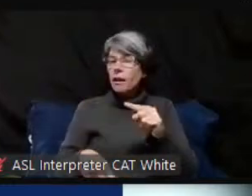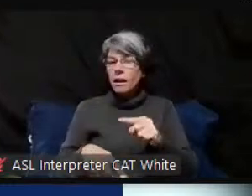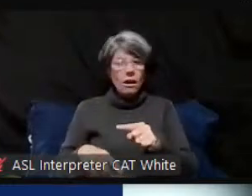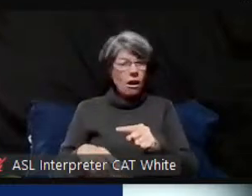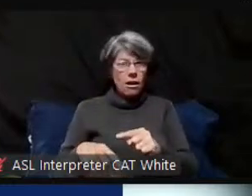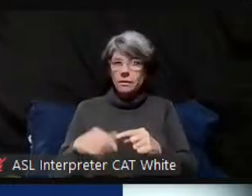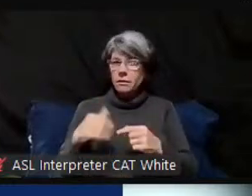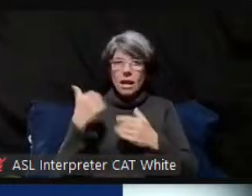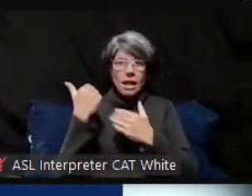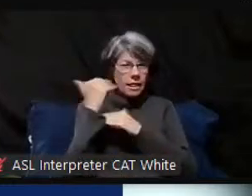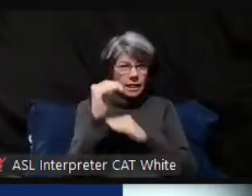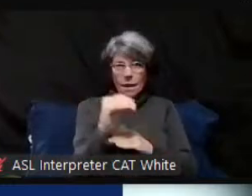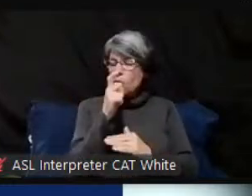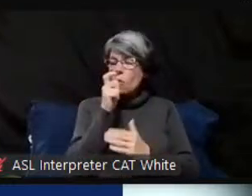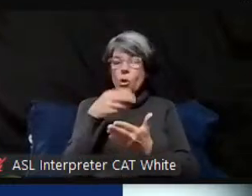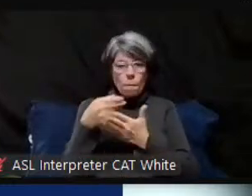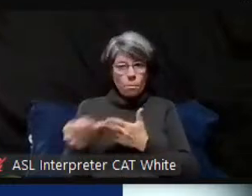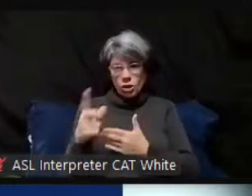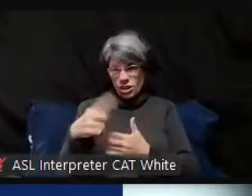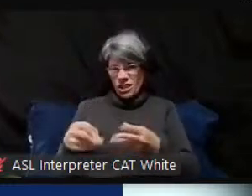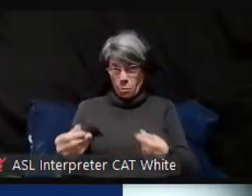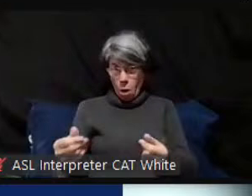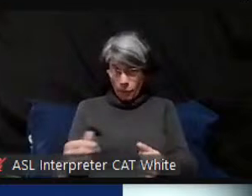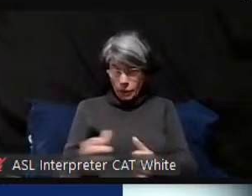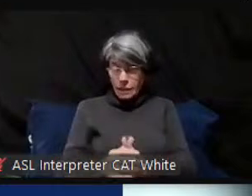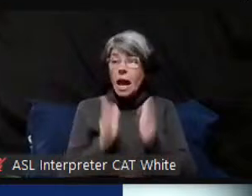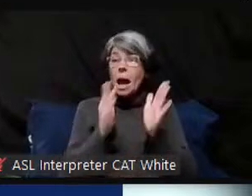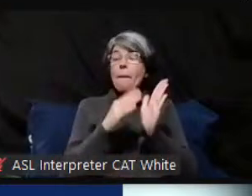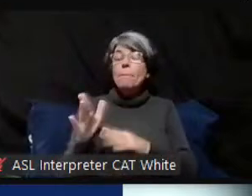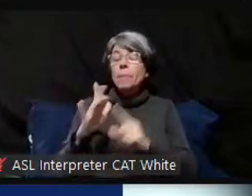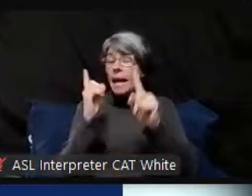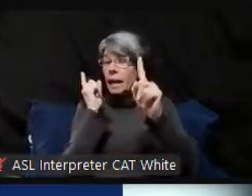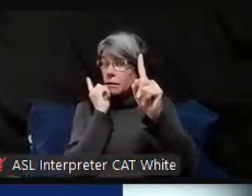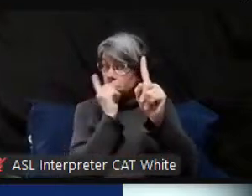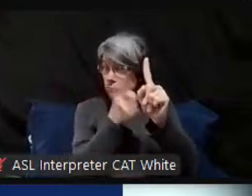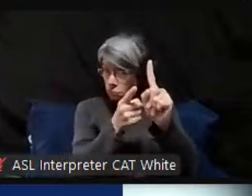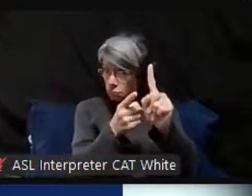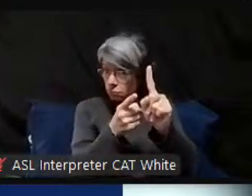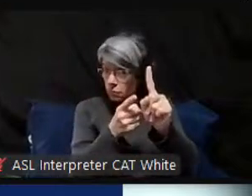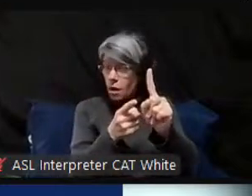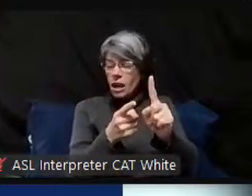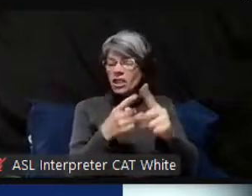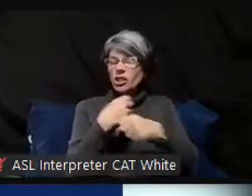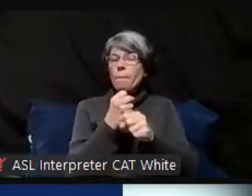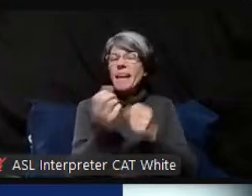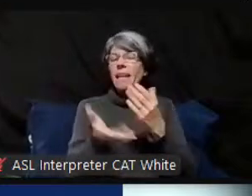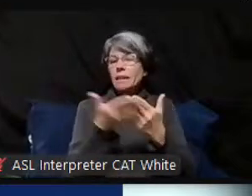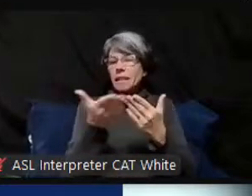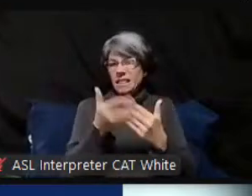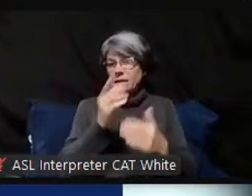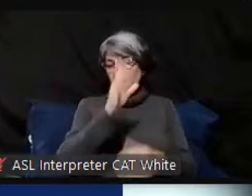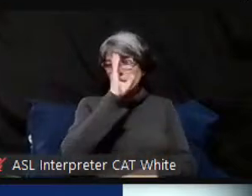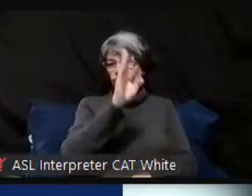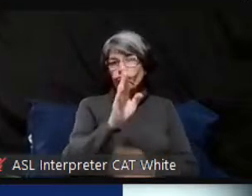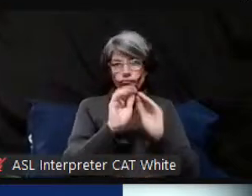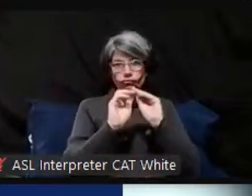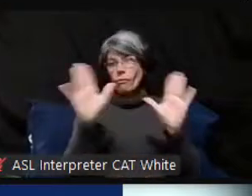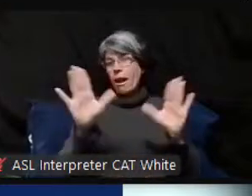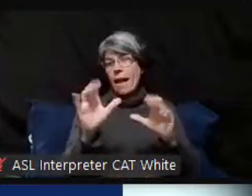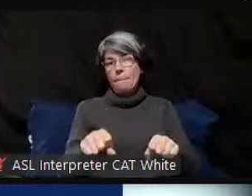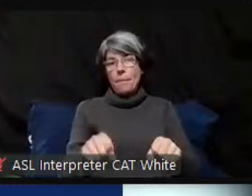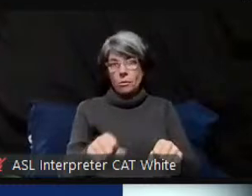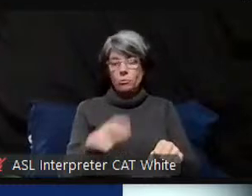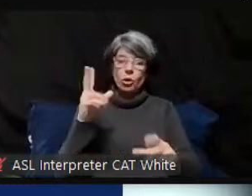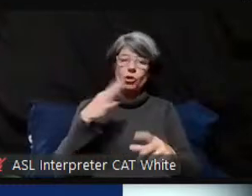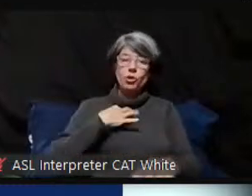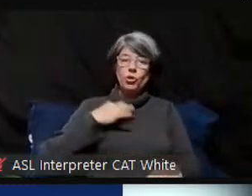limit who purchases properties. Planning does aim, however, to make it as convenient and straightforward as possible to apply